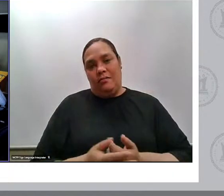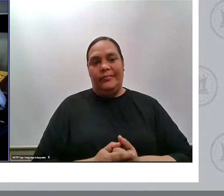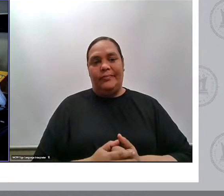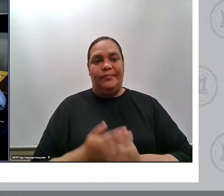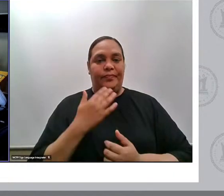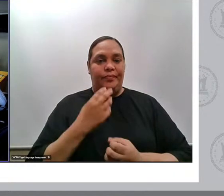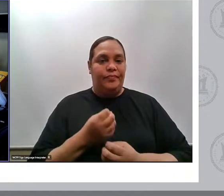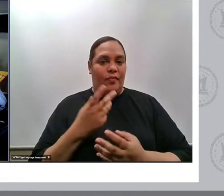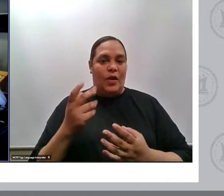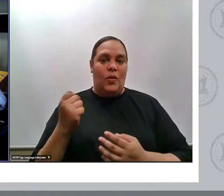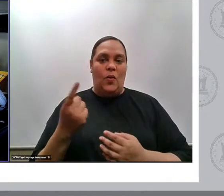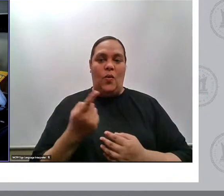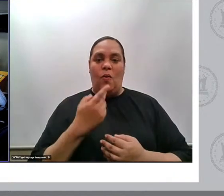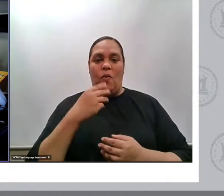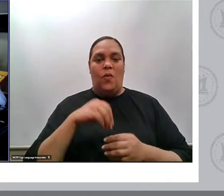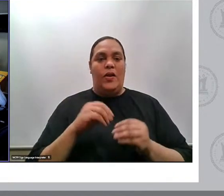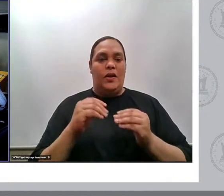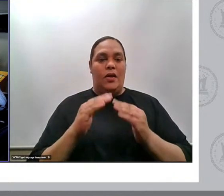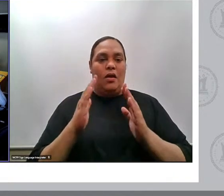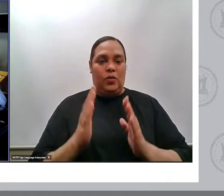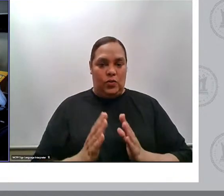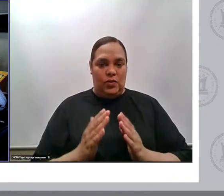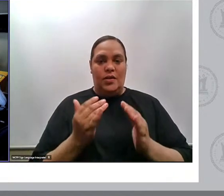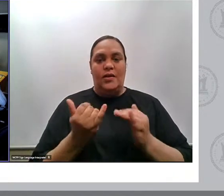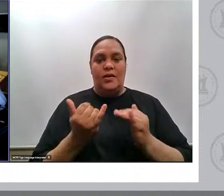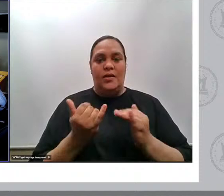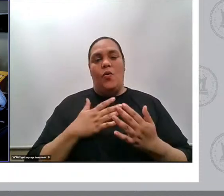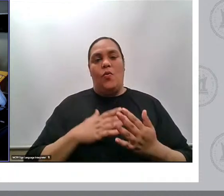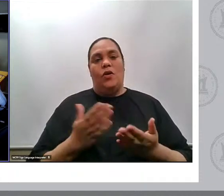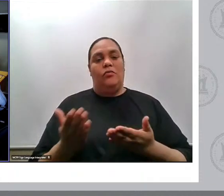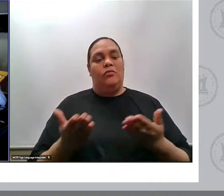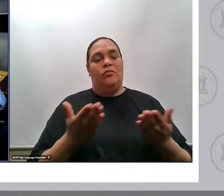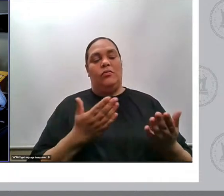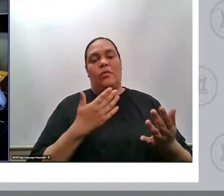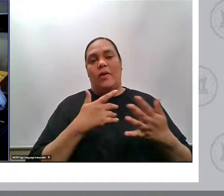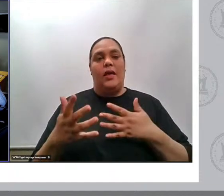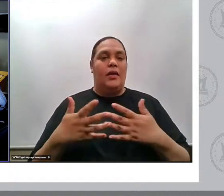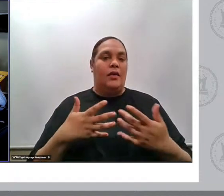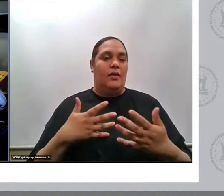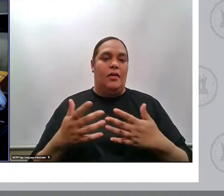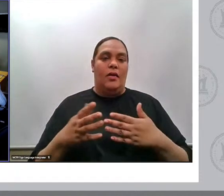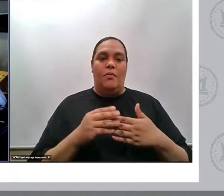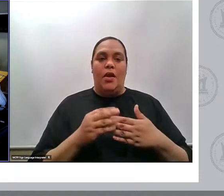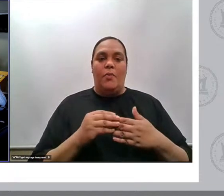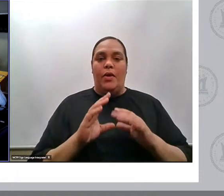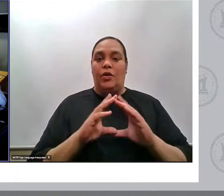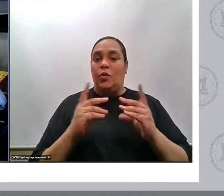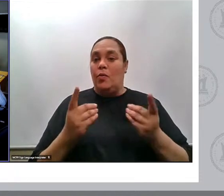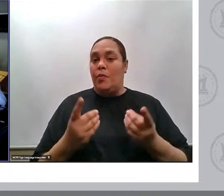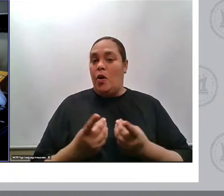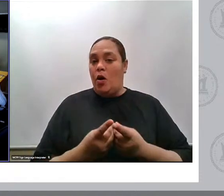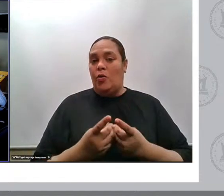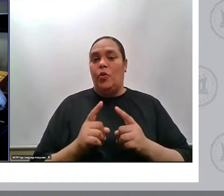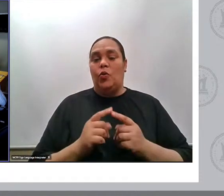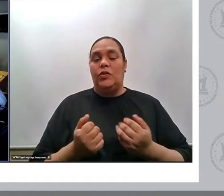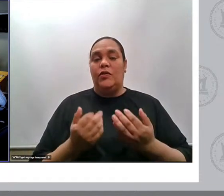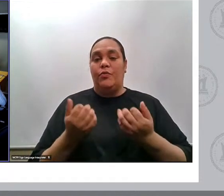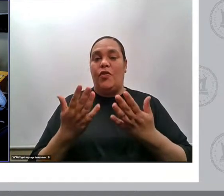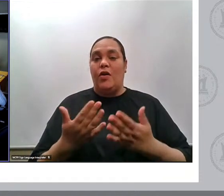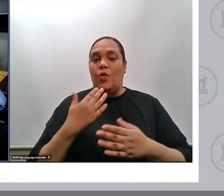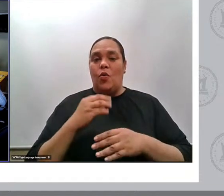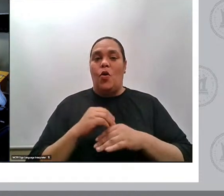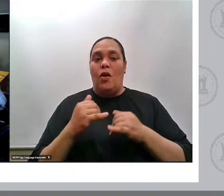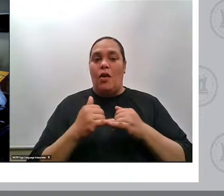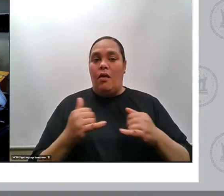Thank you very much to all in the House. I would now like to hand over to any members of the department or service provider who are